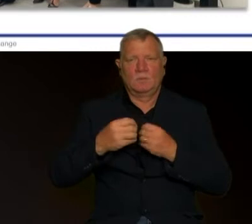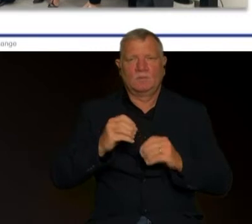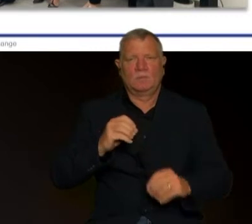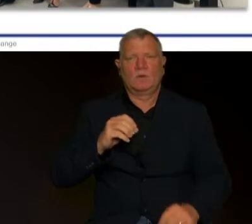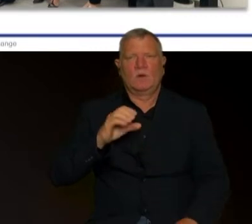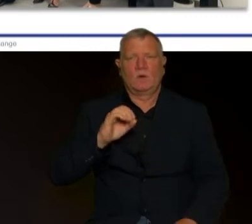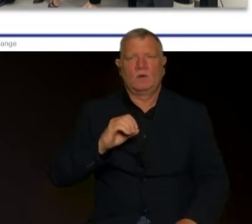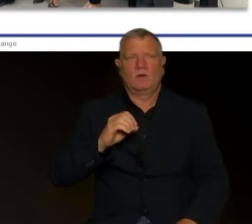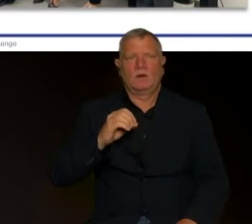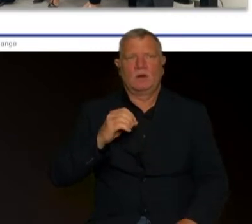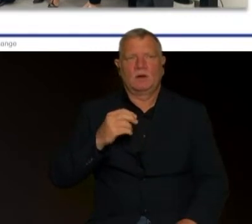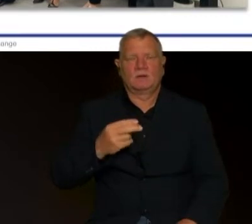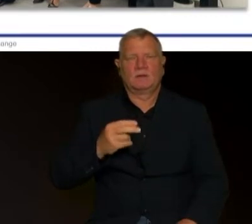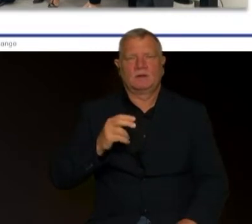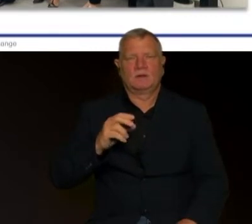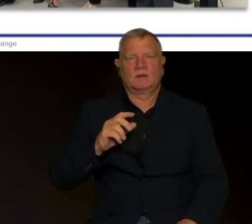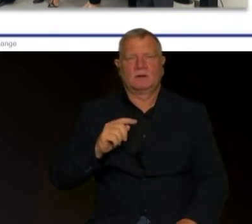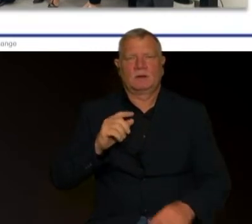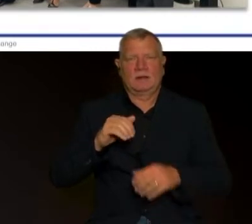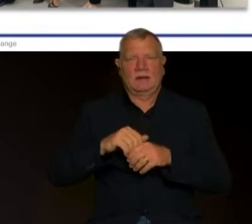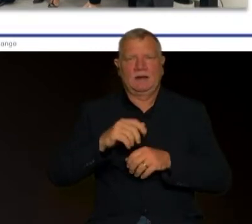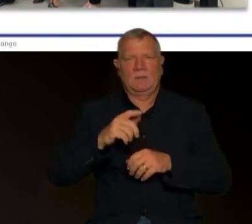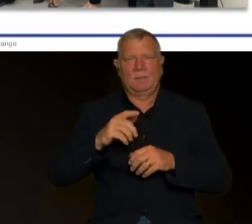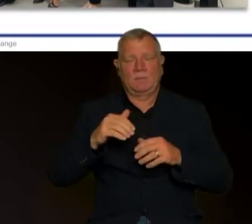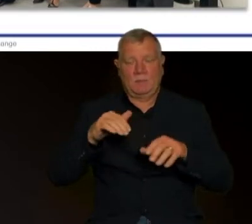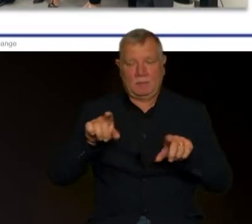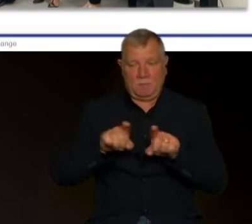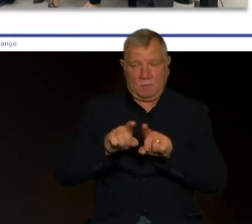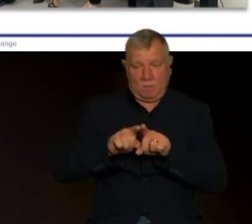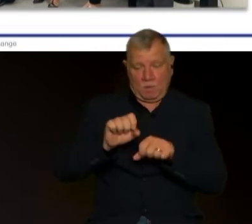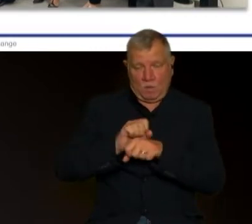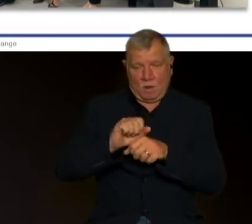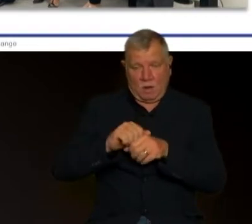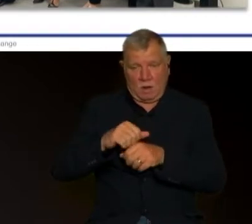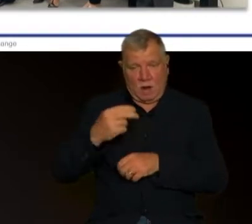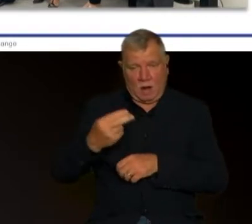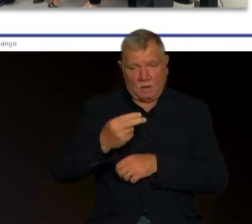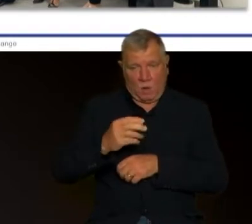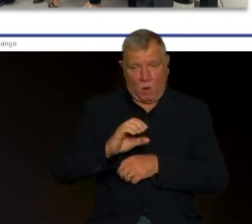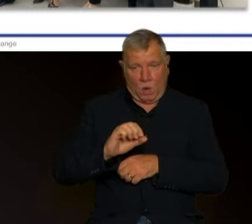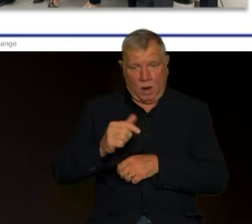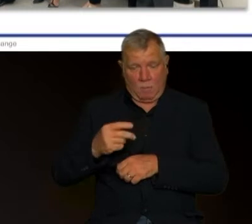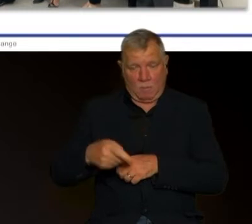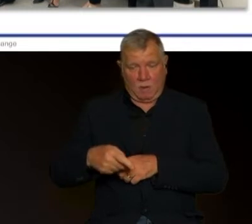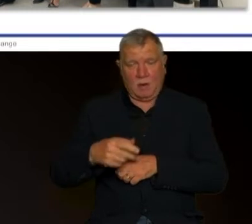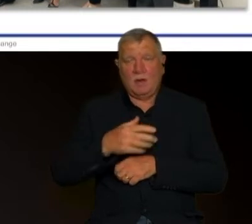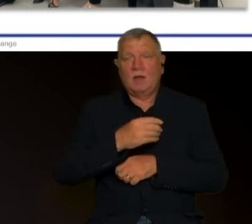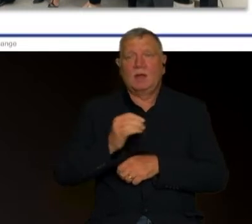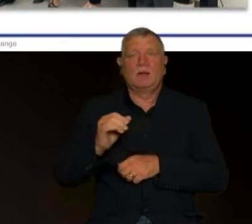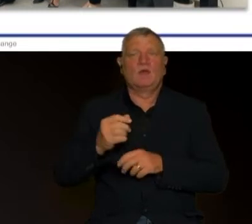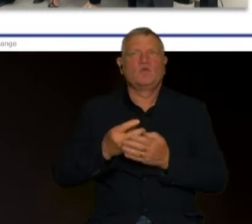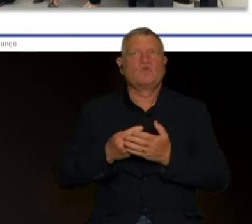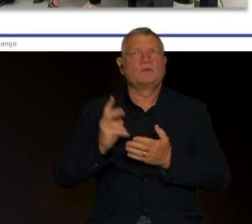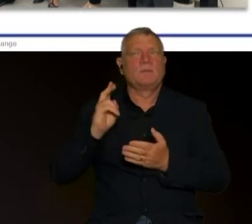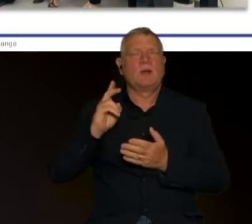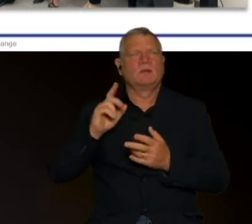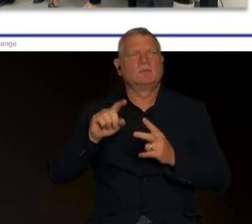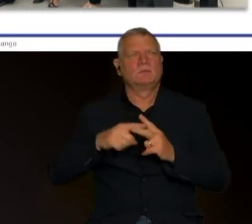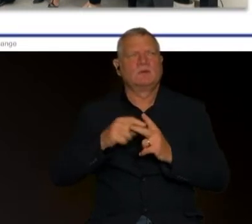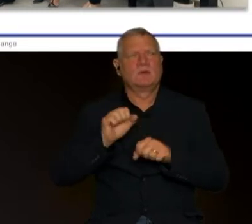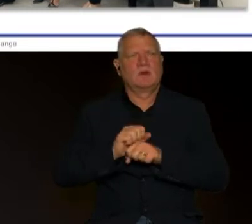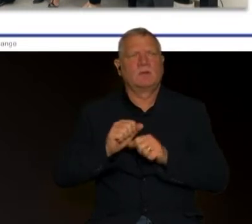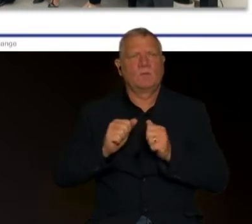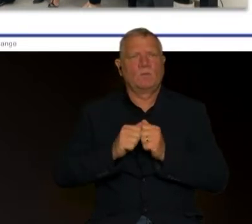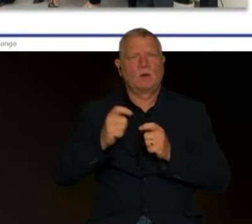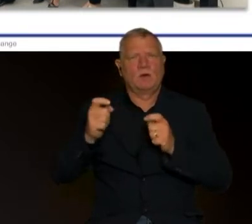2 weeks ago, we started with this work in the OATRH office, the same work that was done in the Treasury and the OMB. A